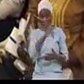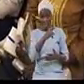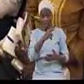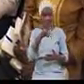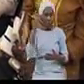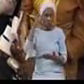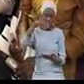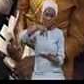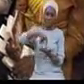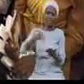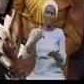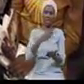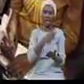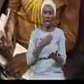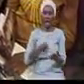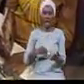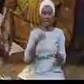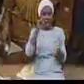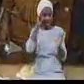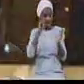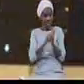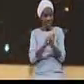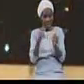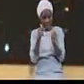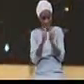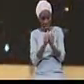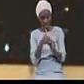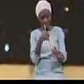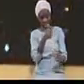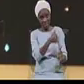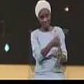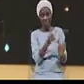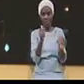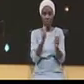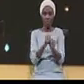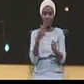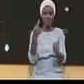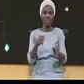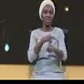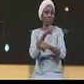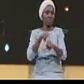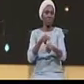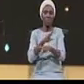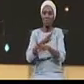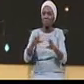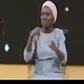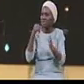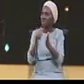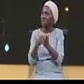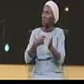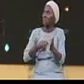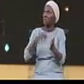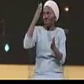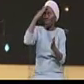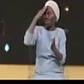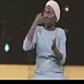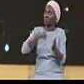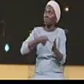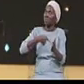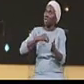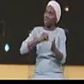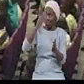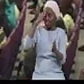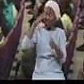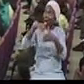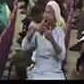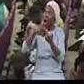nation. And he was not saying, oh Lord, you know how righteous I am, how holy I am, and how faithful I am, and you know how uncompromising